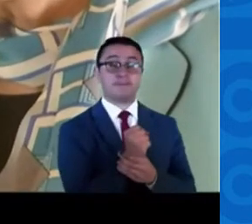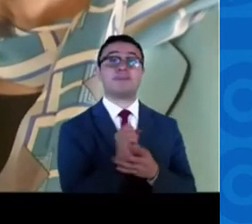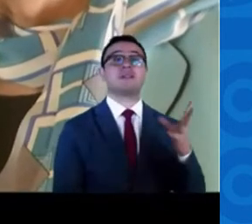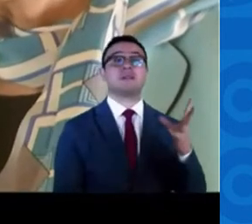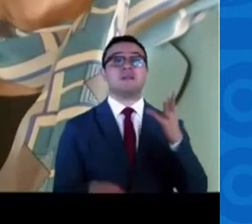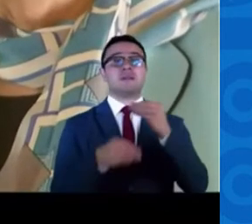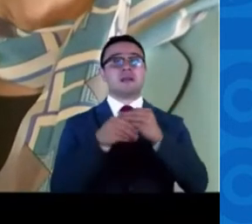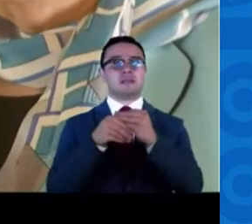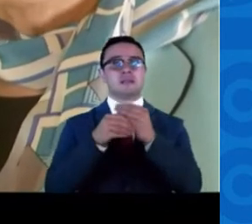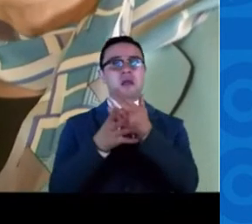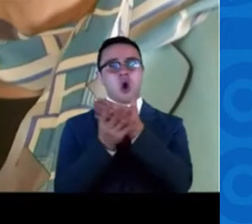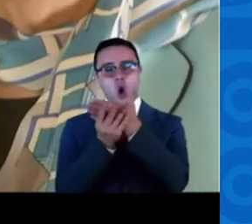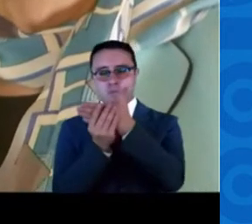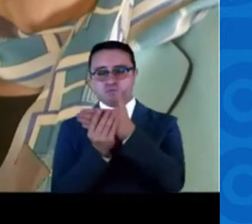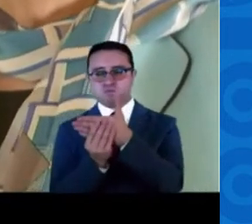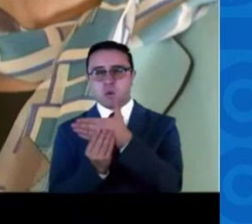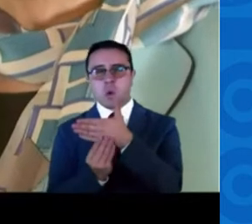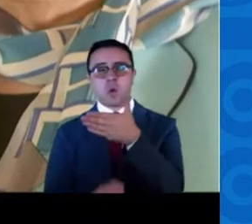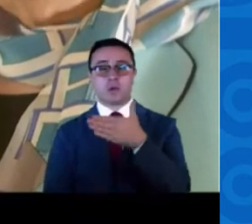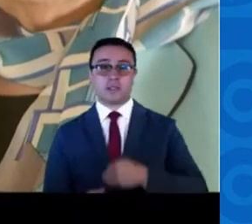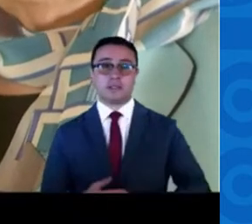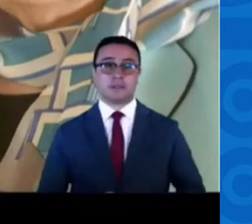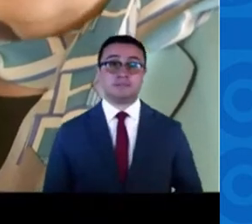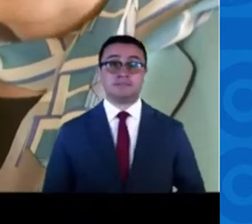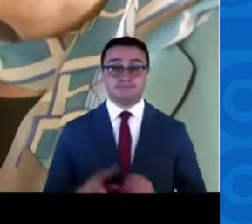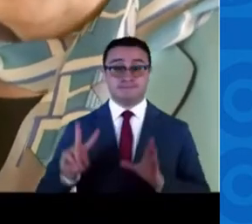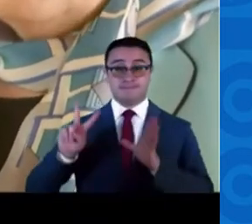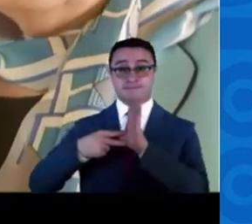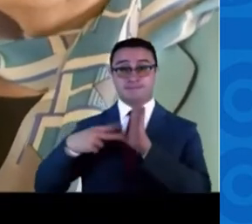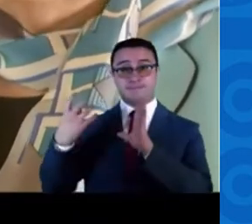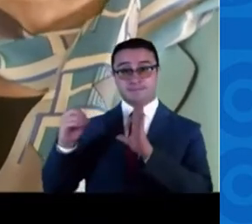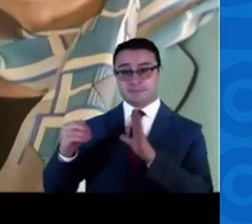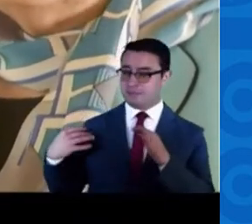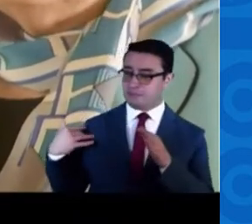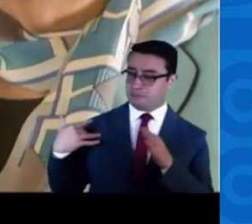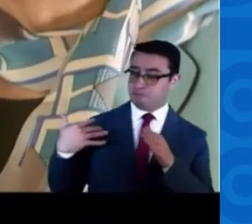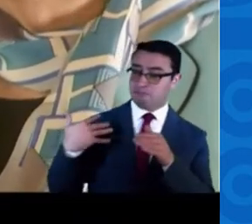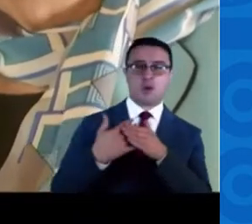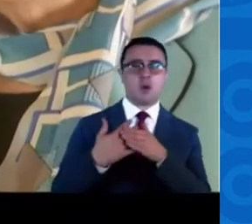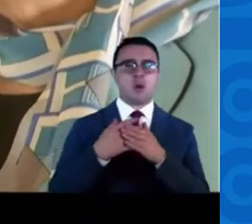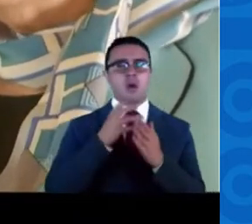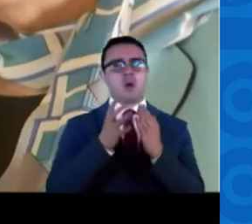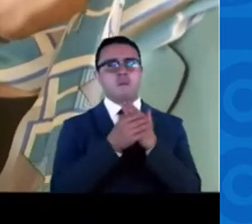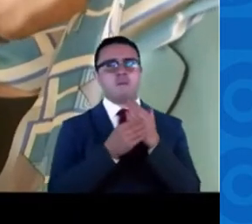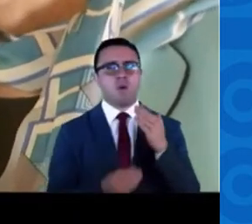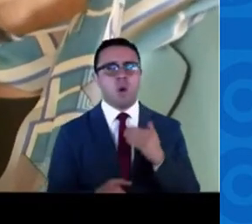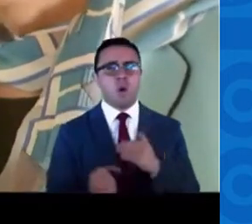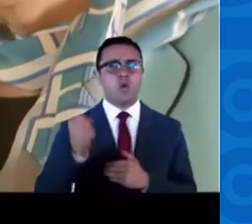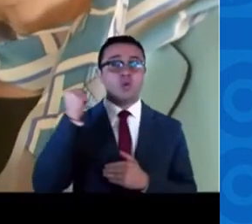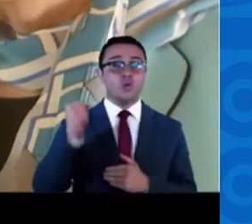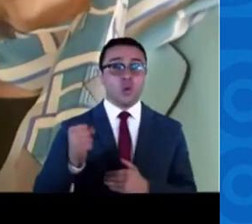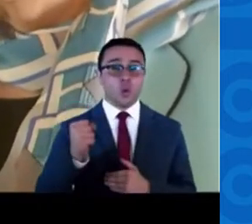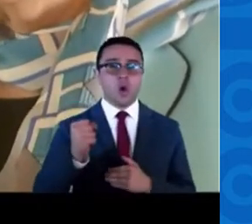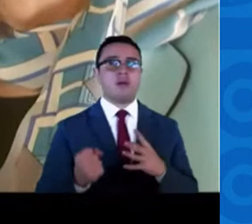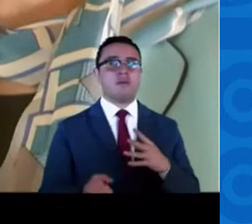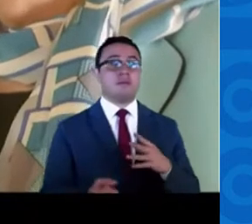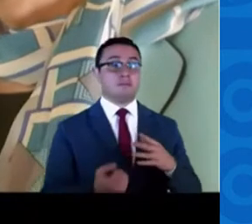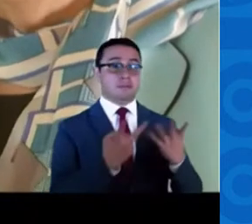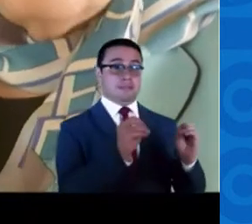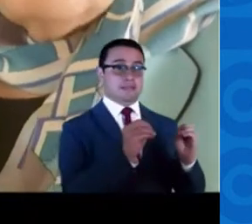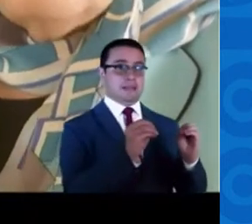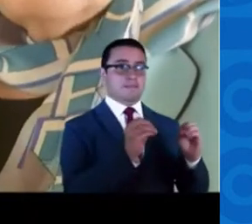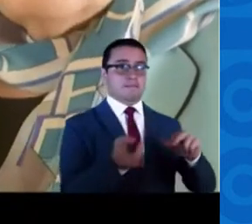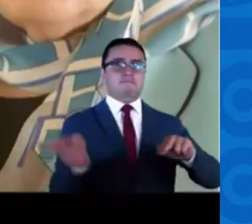world regarding employment and poverty. In 2020, extreme poverty increased from 70 to